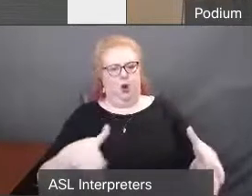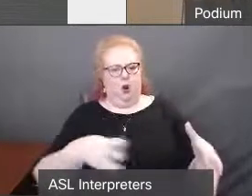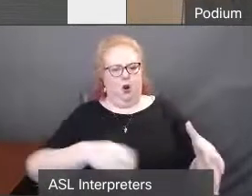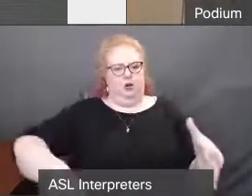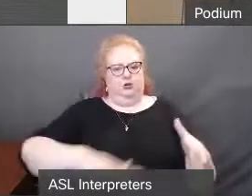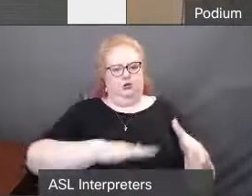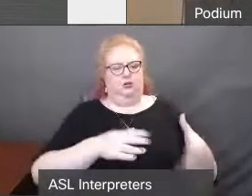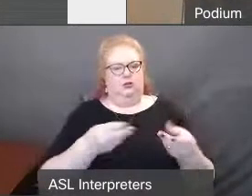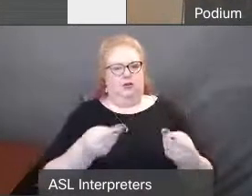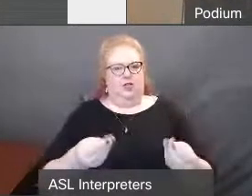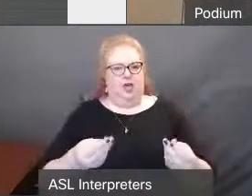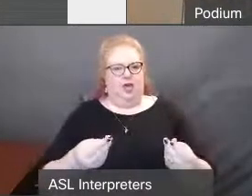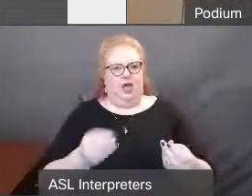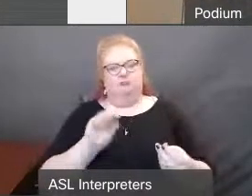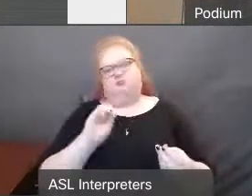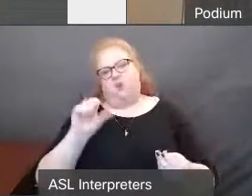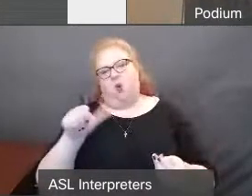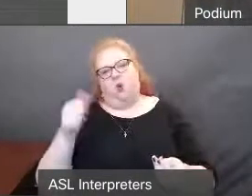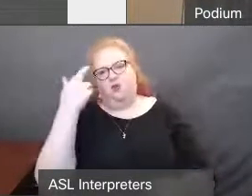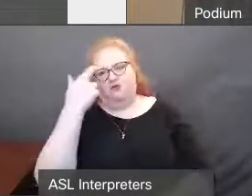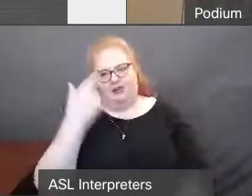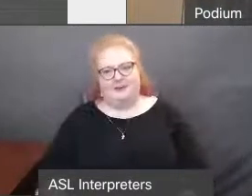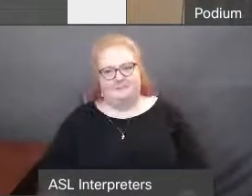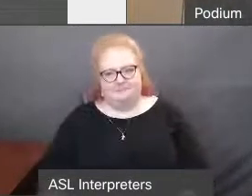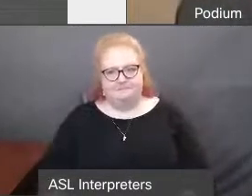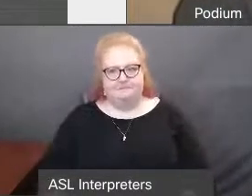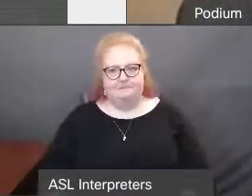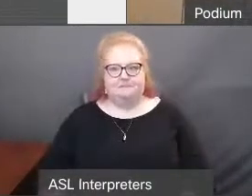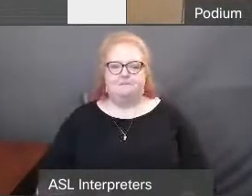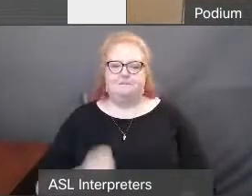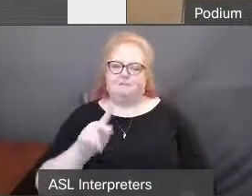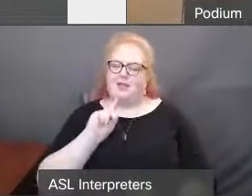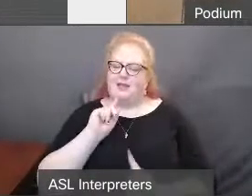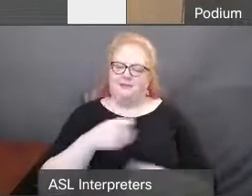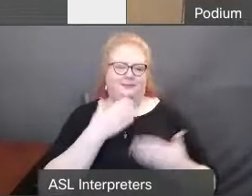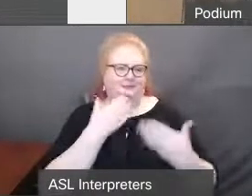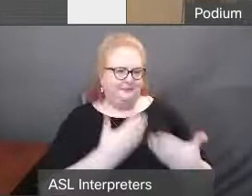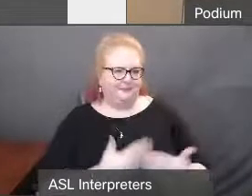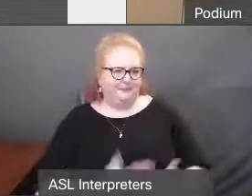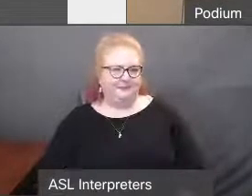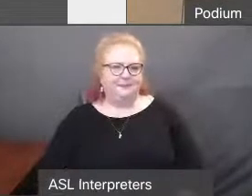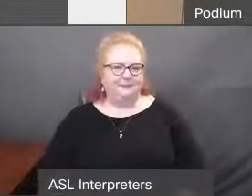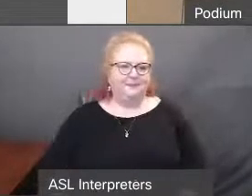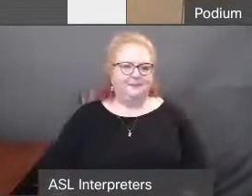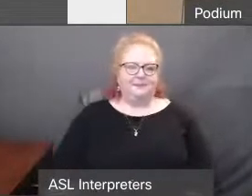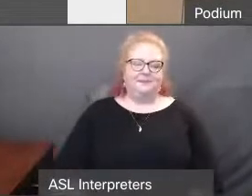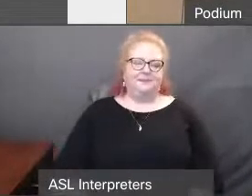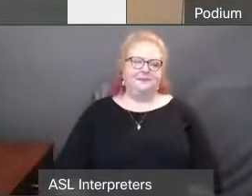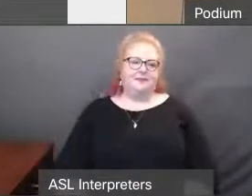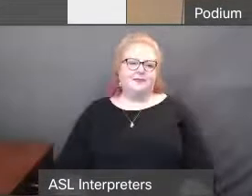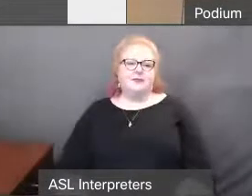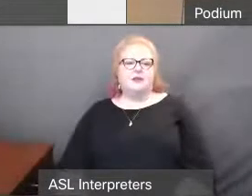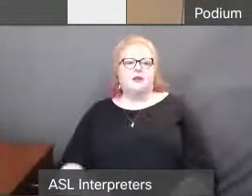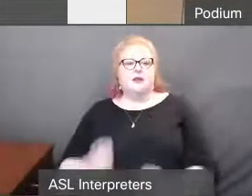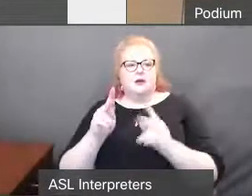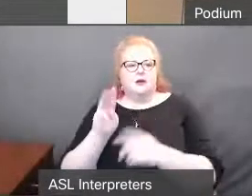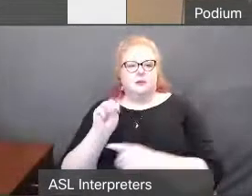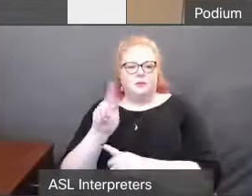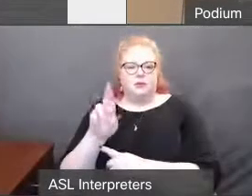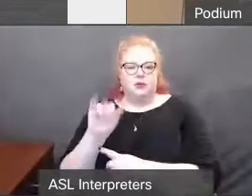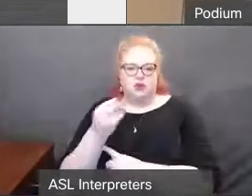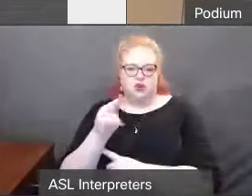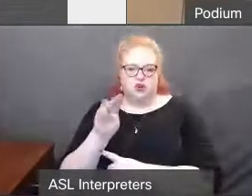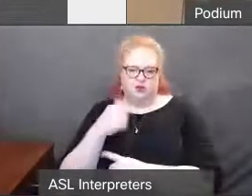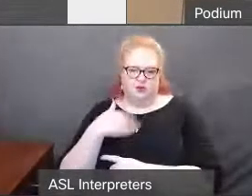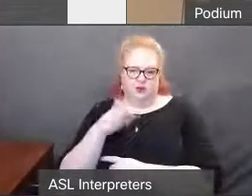reason. Thank you. Answered it? Yeah. Thanks. Thank you. Okay, Mr. Jones, I believe we have about 2